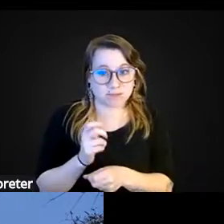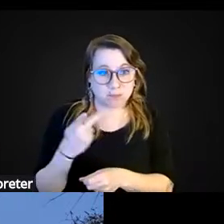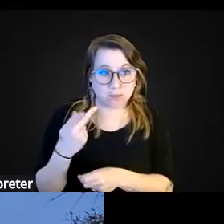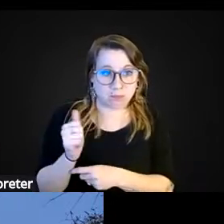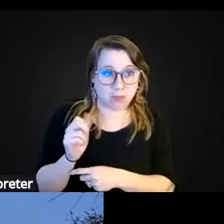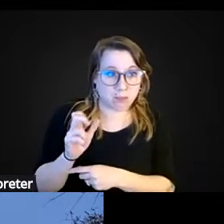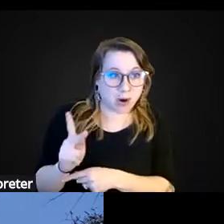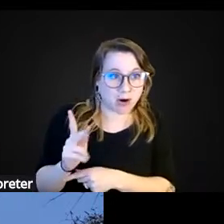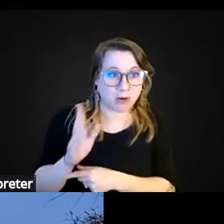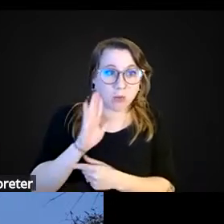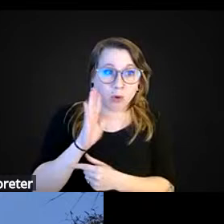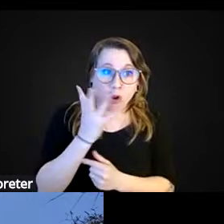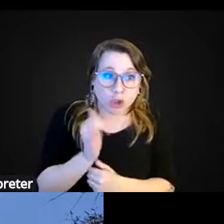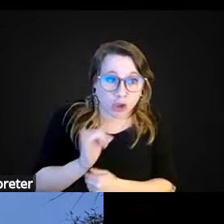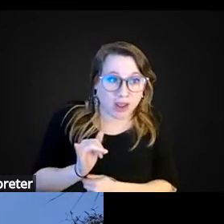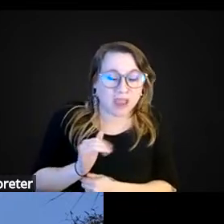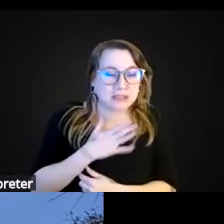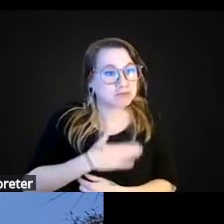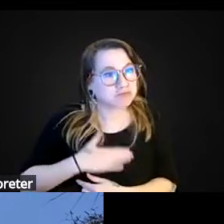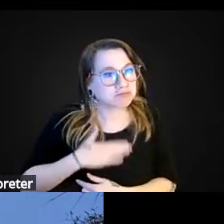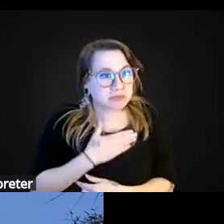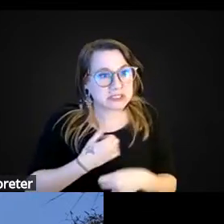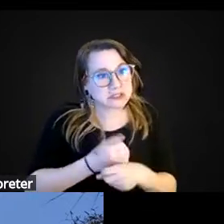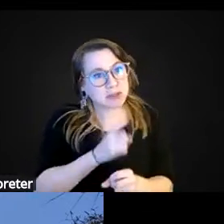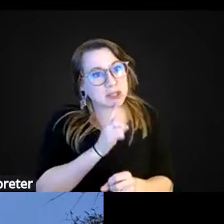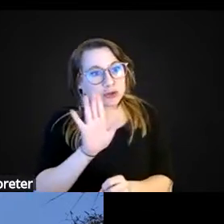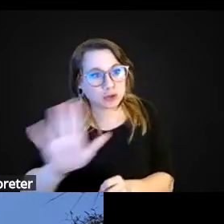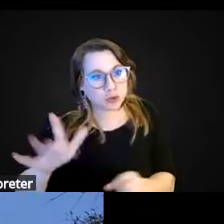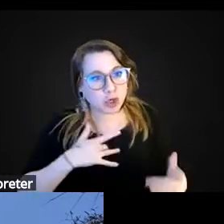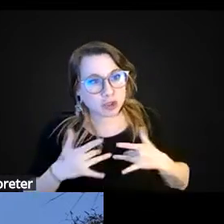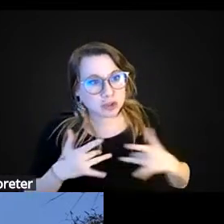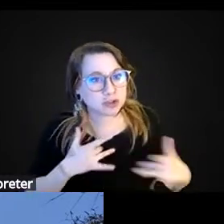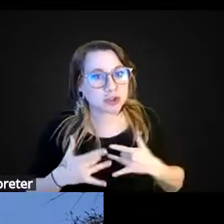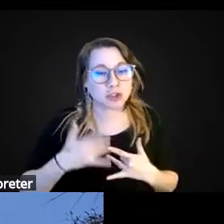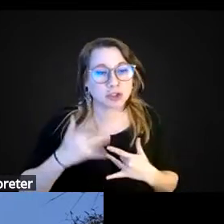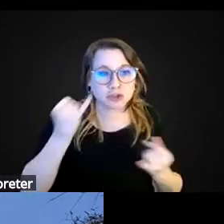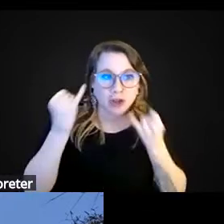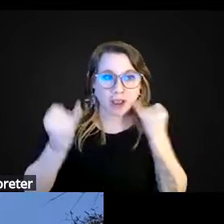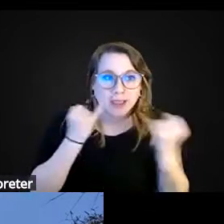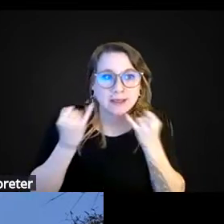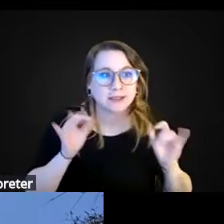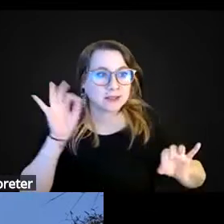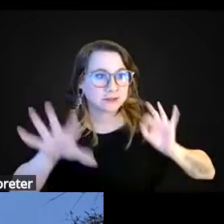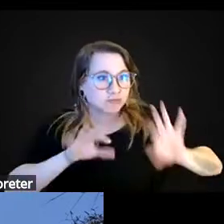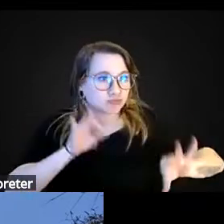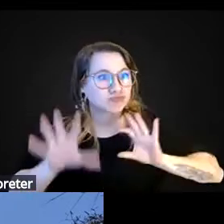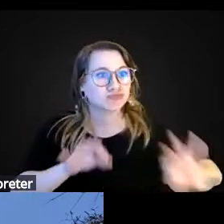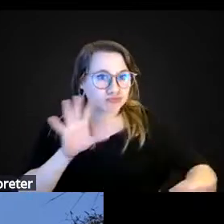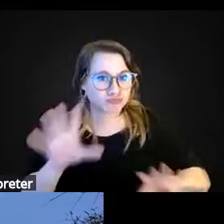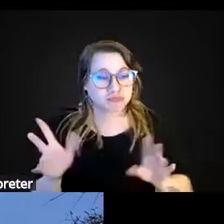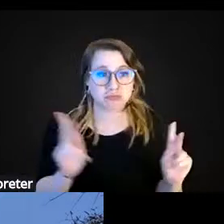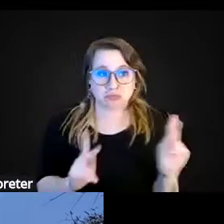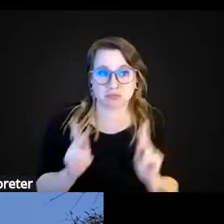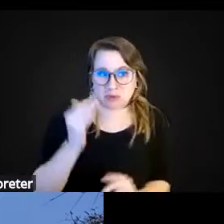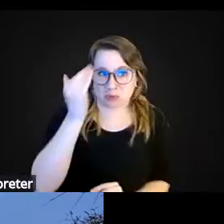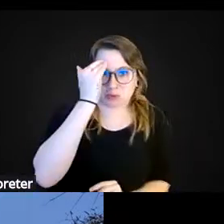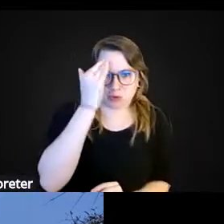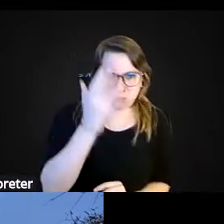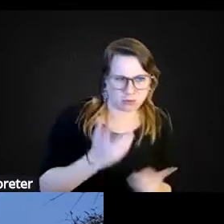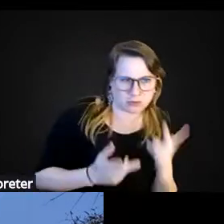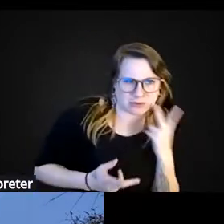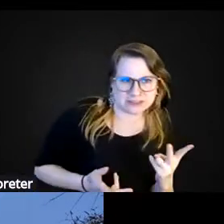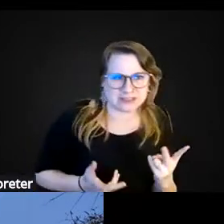park will look like. So make sure you voice your concerns, let folks know what you want to see there, let folks know what you don't want to see